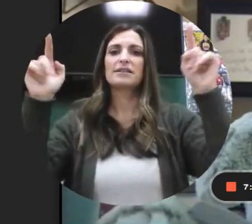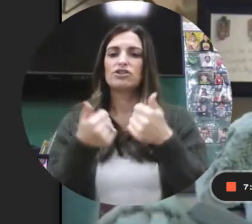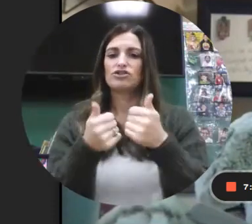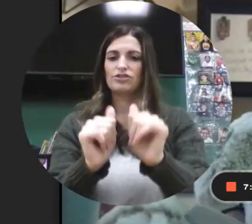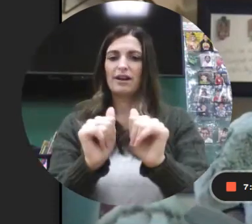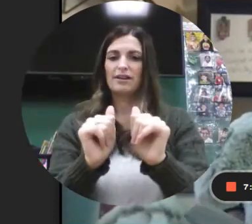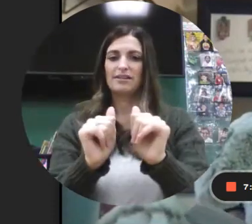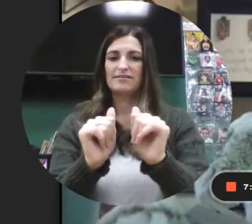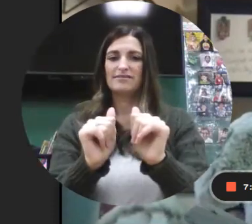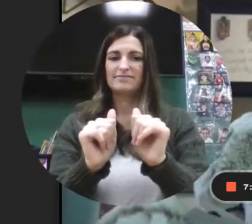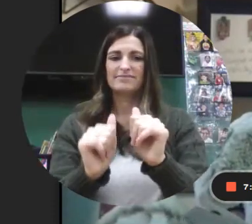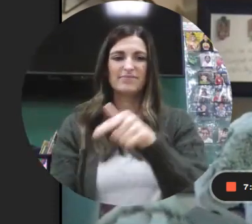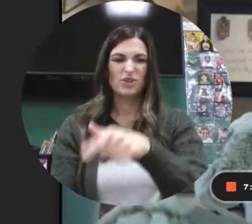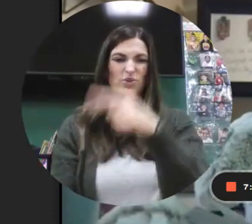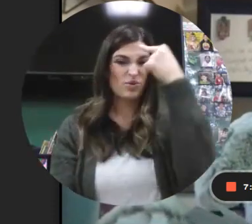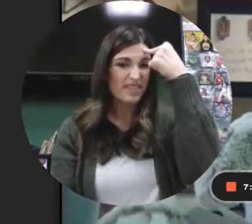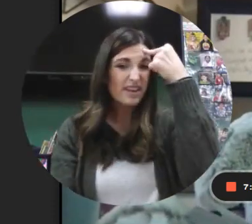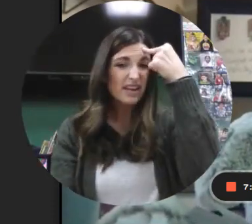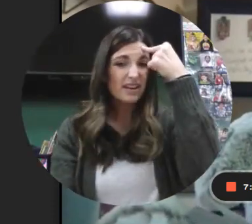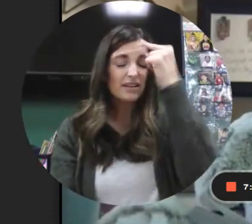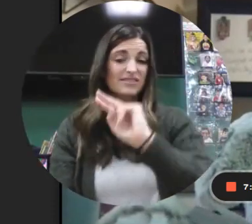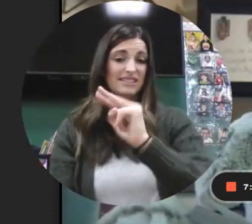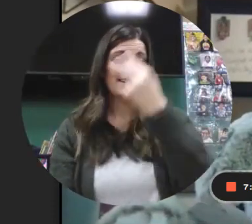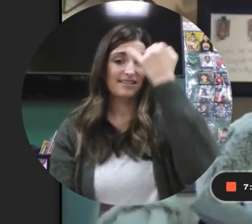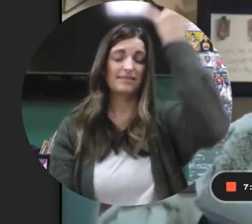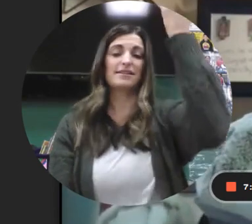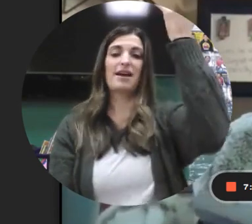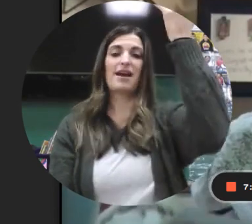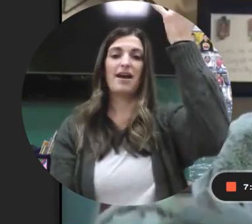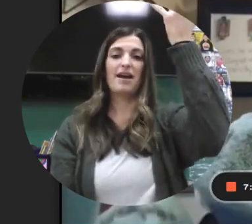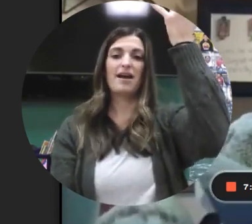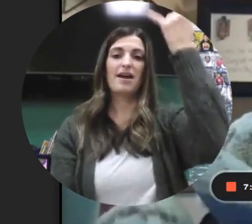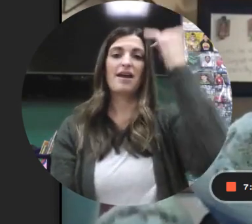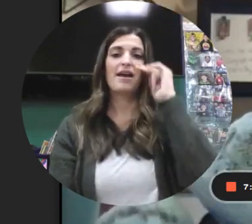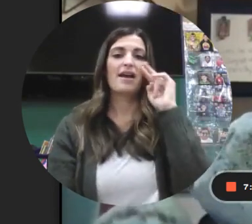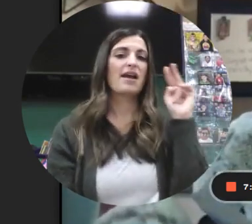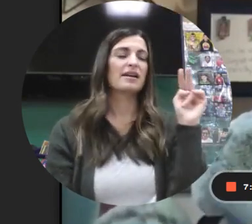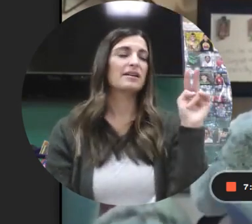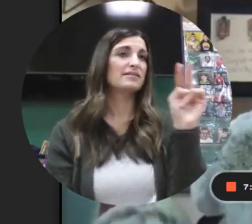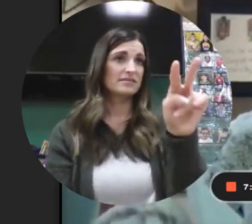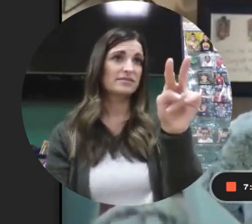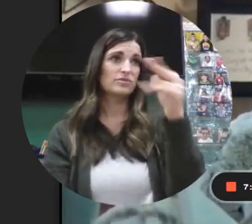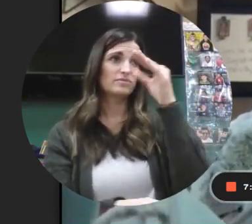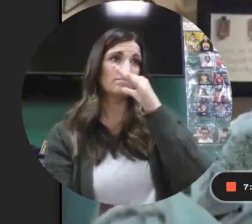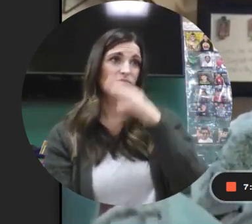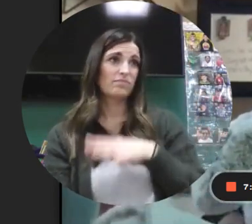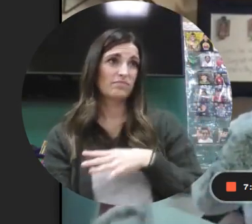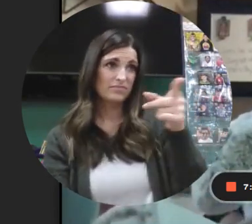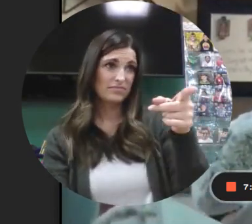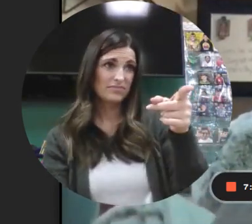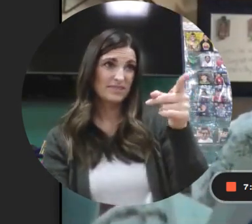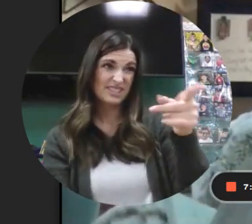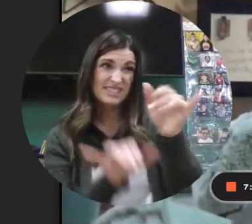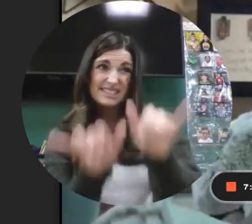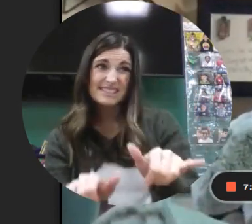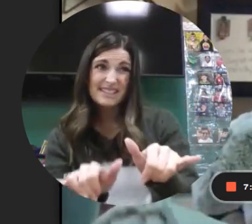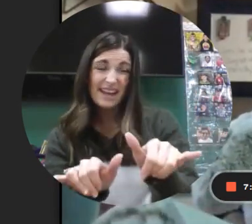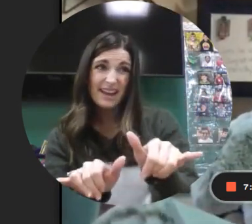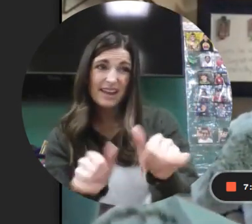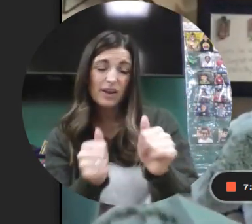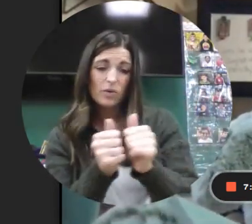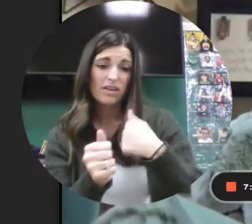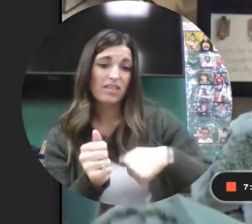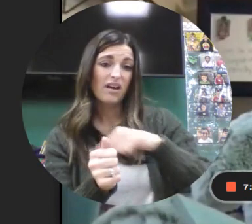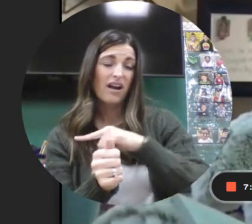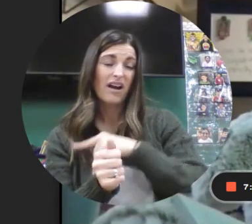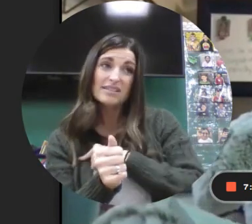work out, you think of a second idea. I looked over at the woman. Could Lappy stay with us